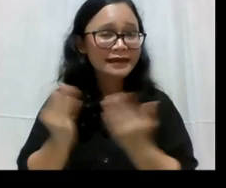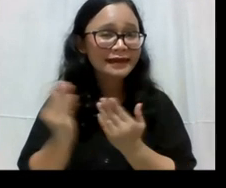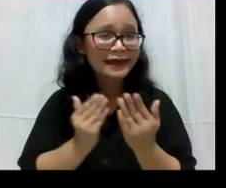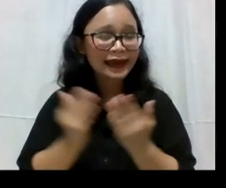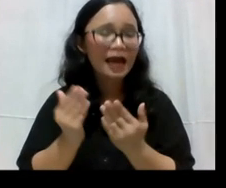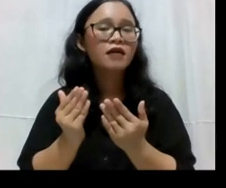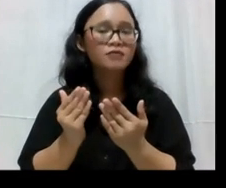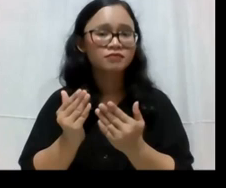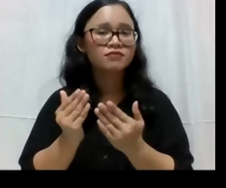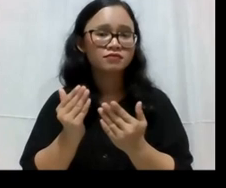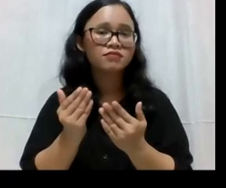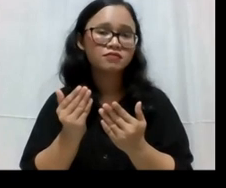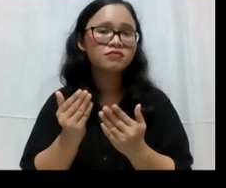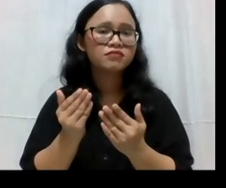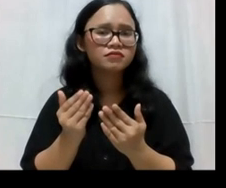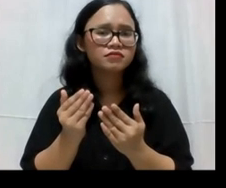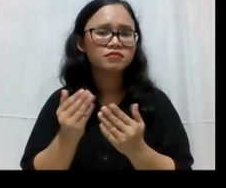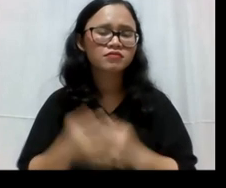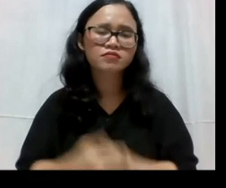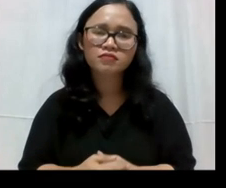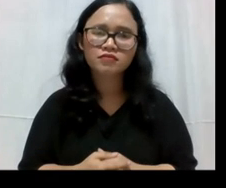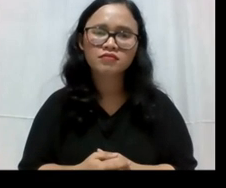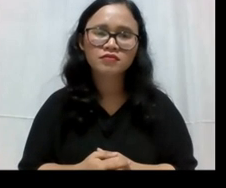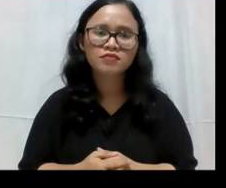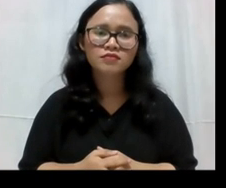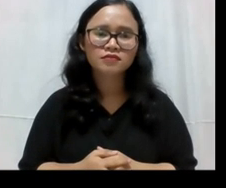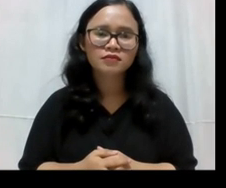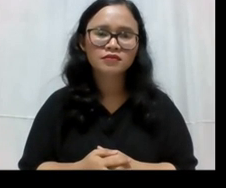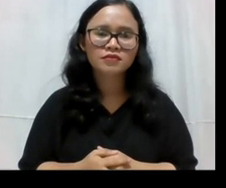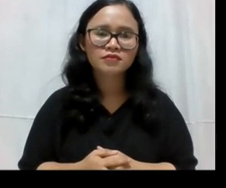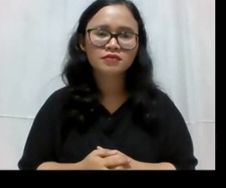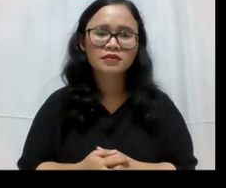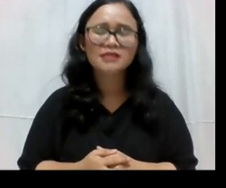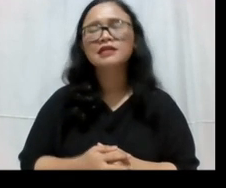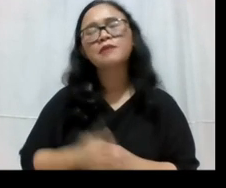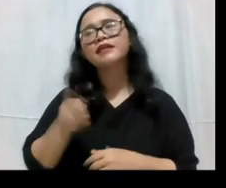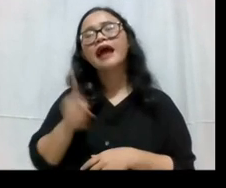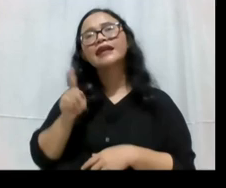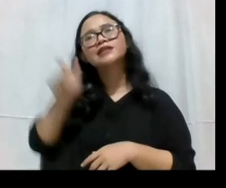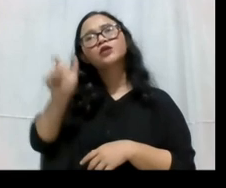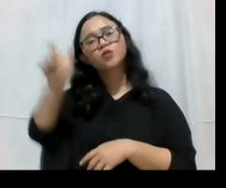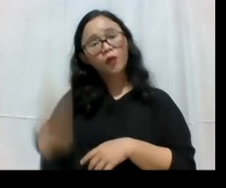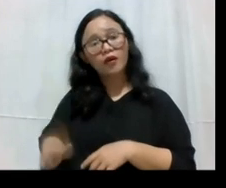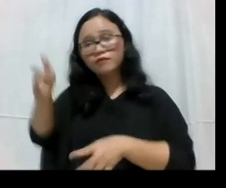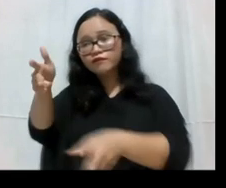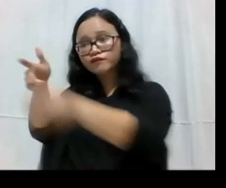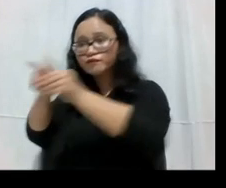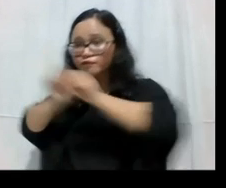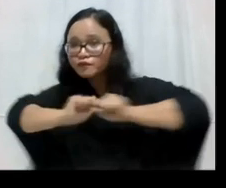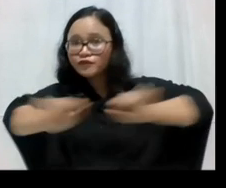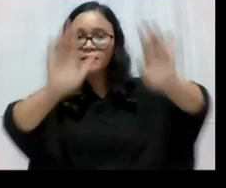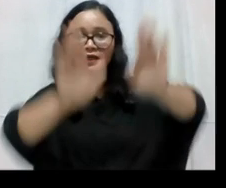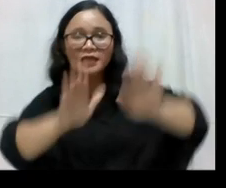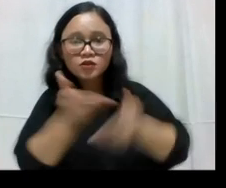Somebody shot on with their cell phone and uploaded to social media. They uploaded, and then I watched it.